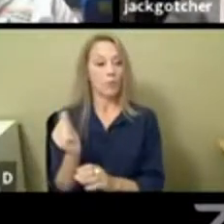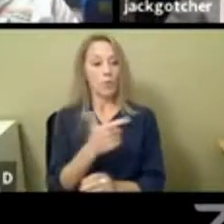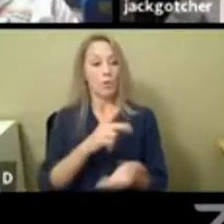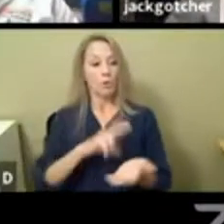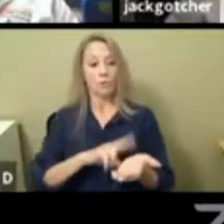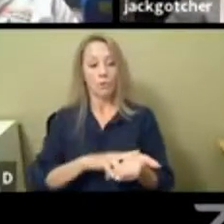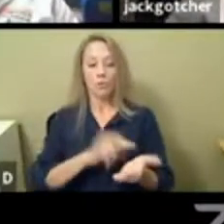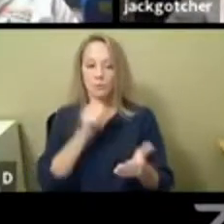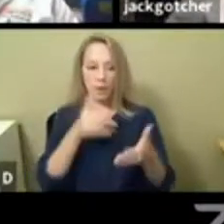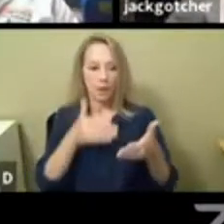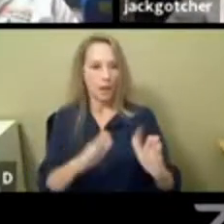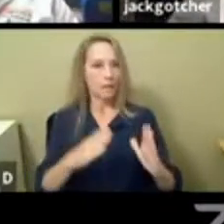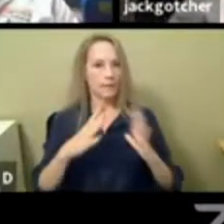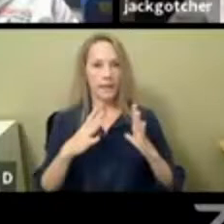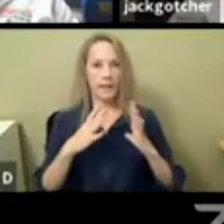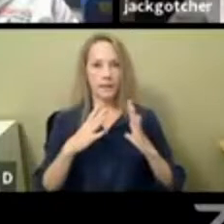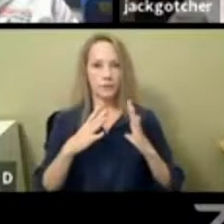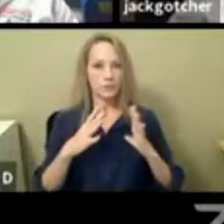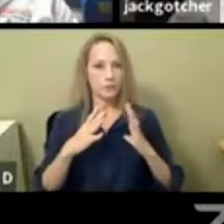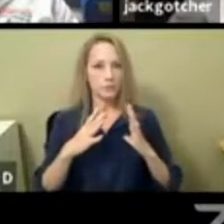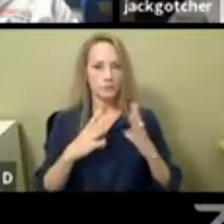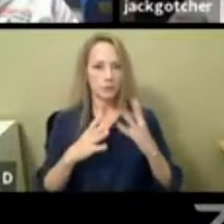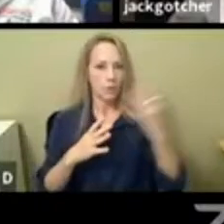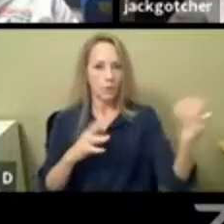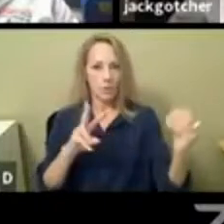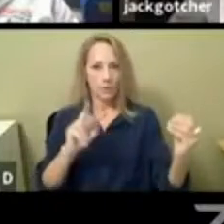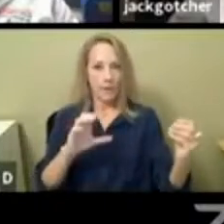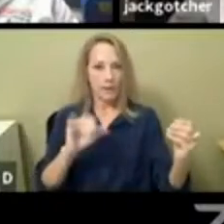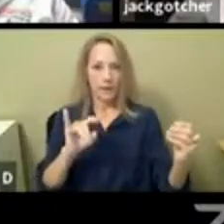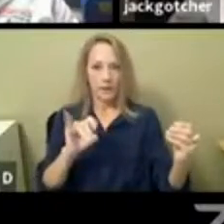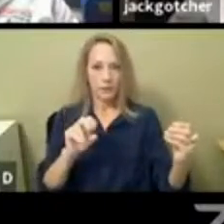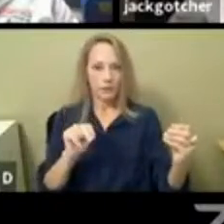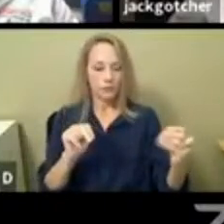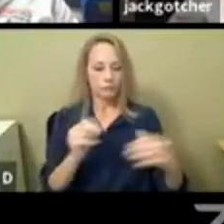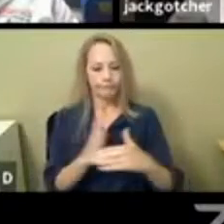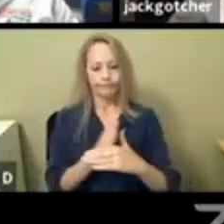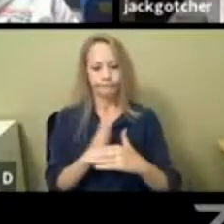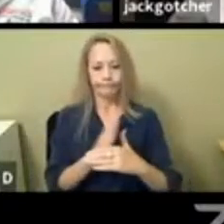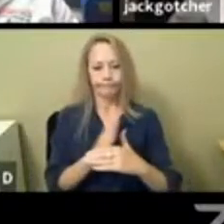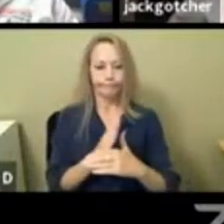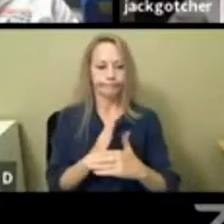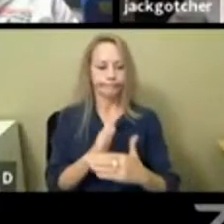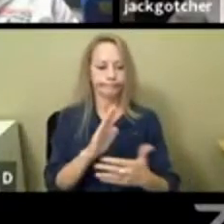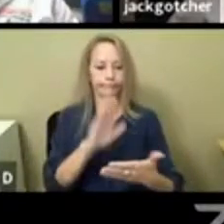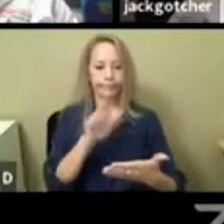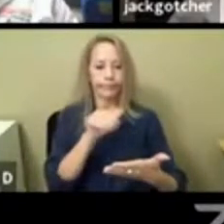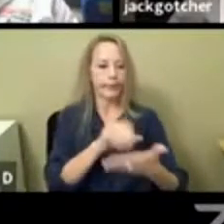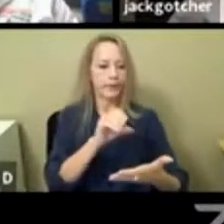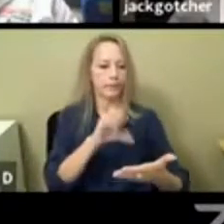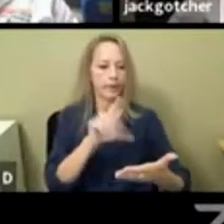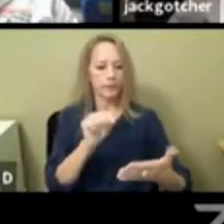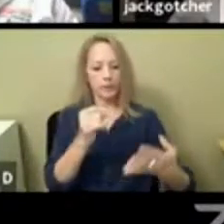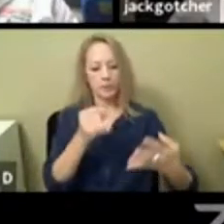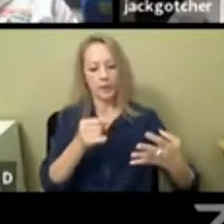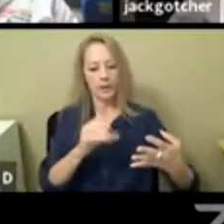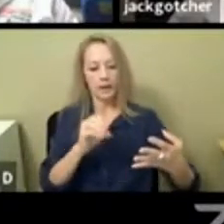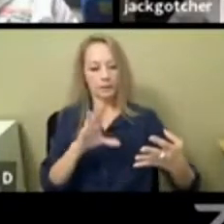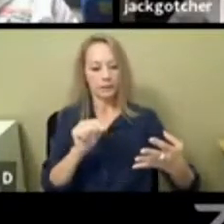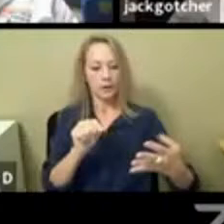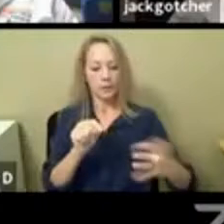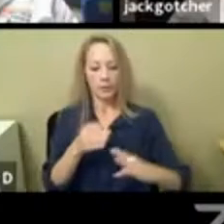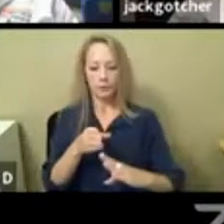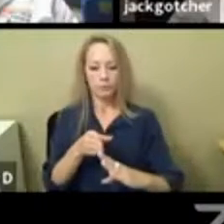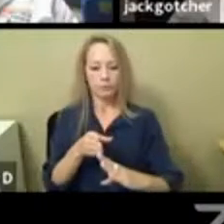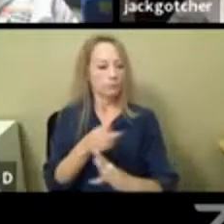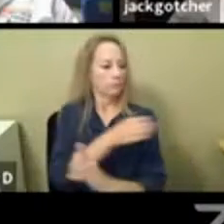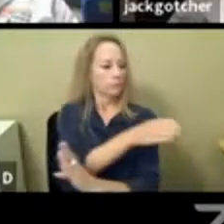vacation generally from anywhere from mid to late October through March. This is just an anticipation, because